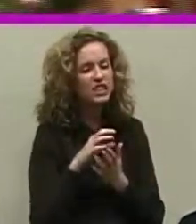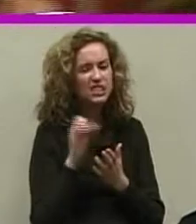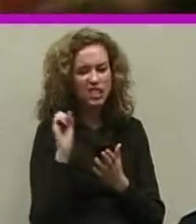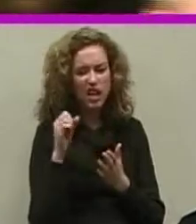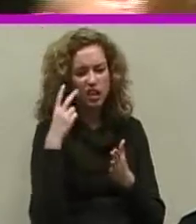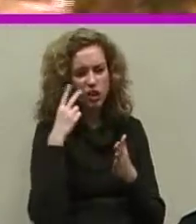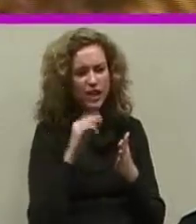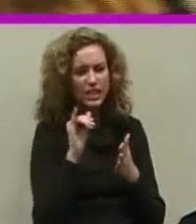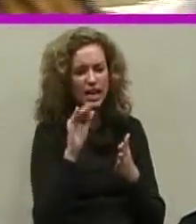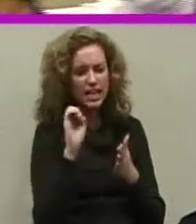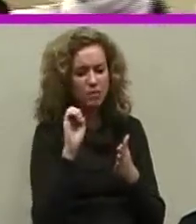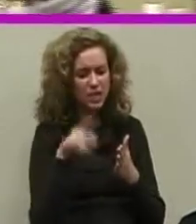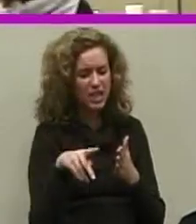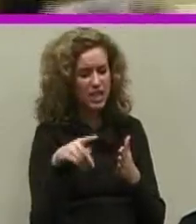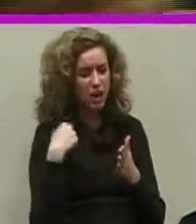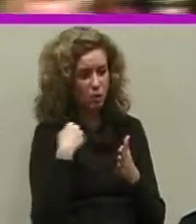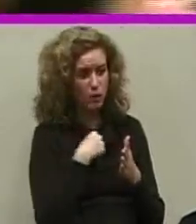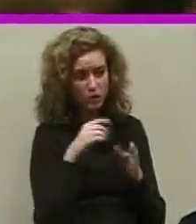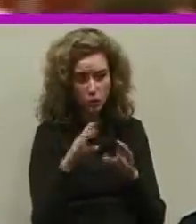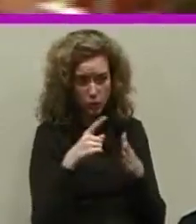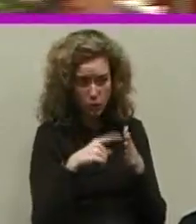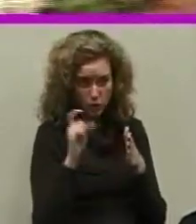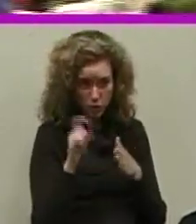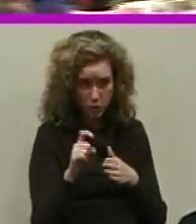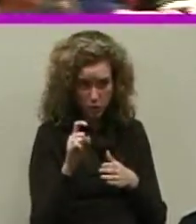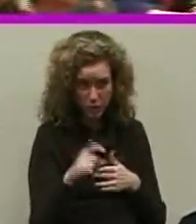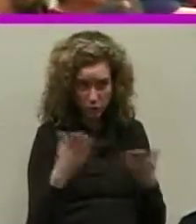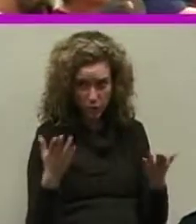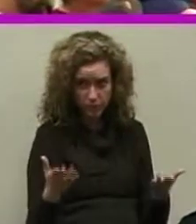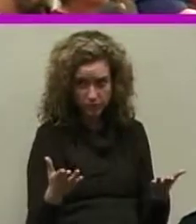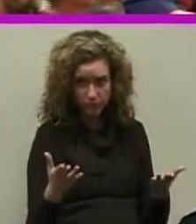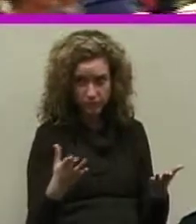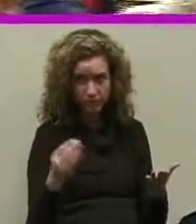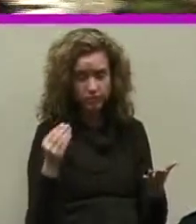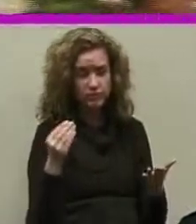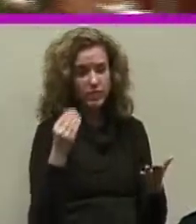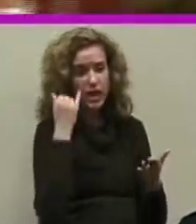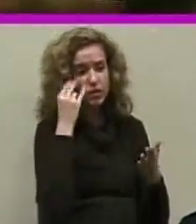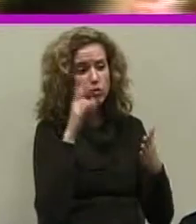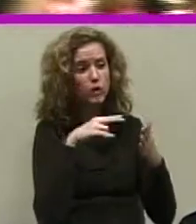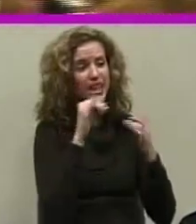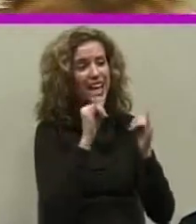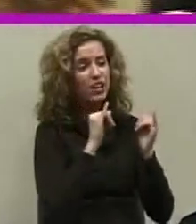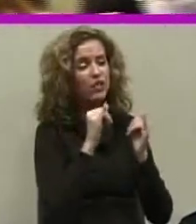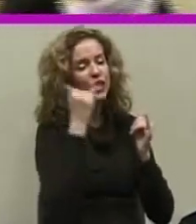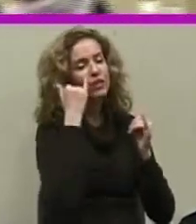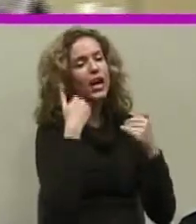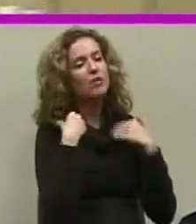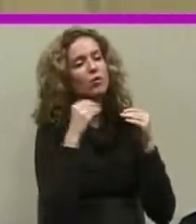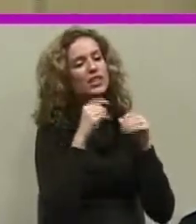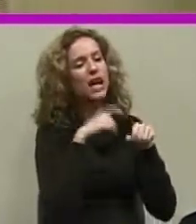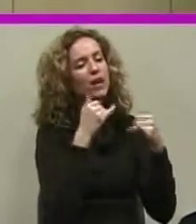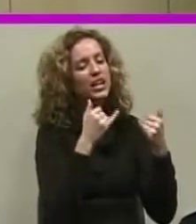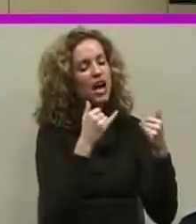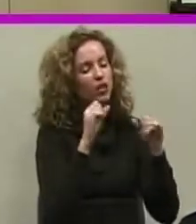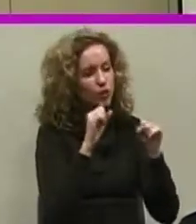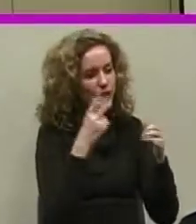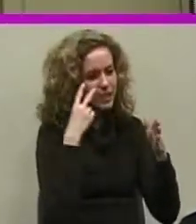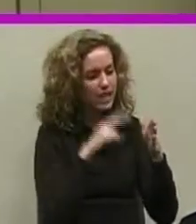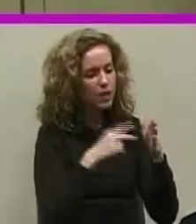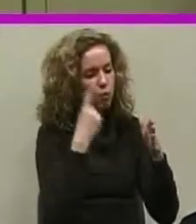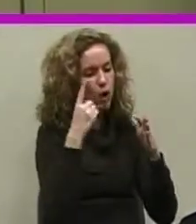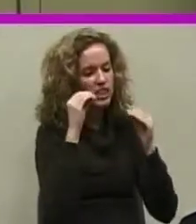IEP. Are we doing anything that we're supposed to be doing? Yeah. Okay. And if you read the interviews, if we had more time to read the interviews, you'll see that one teacher does